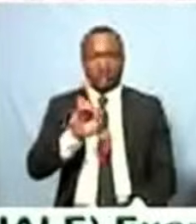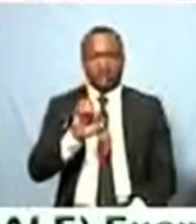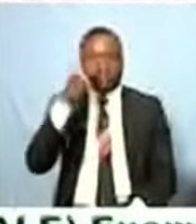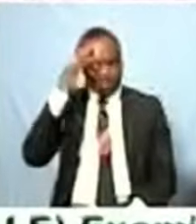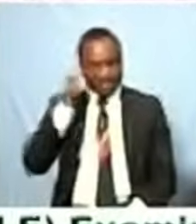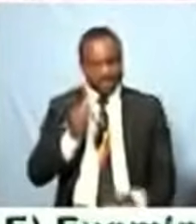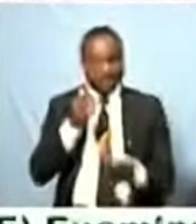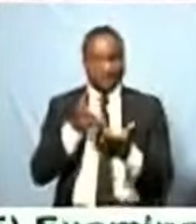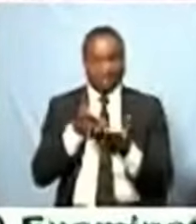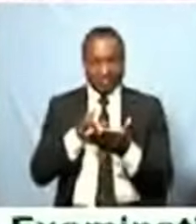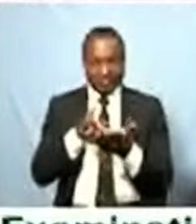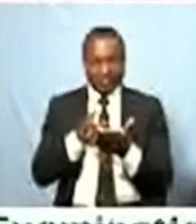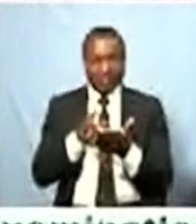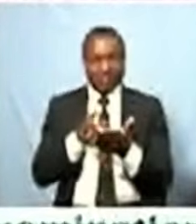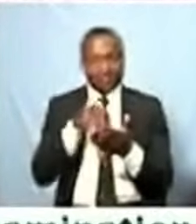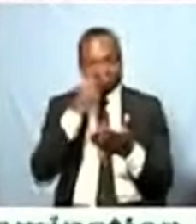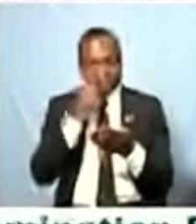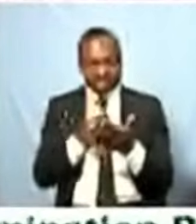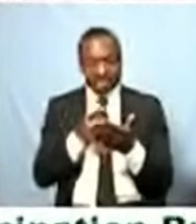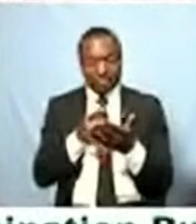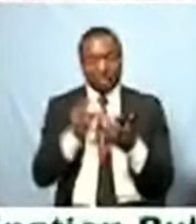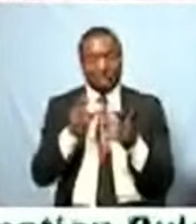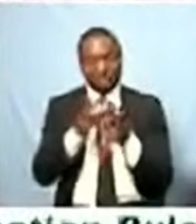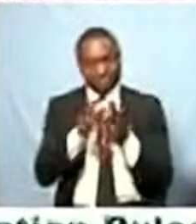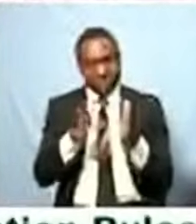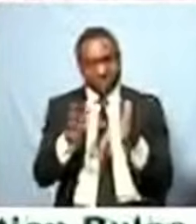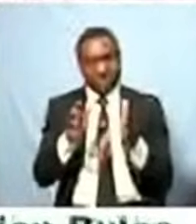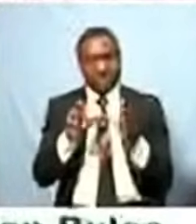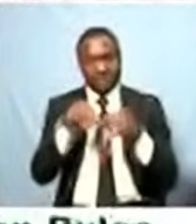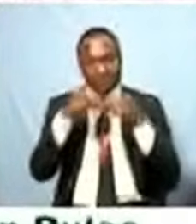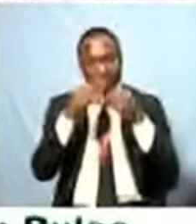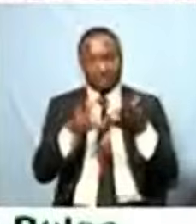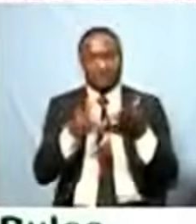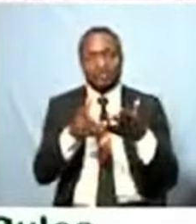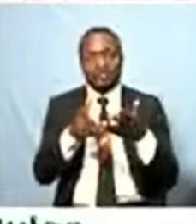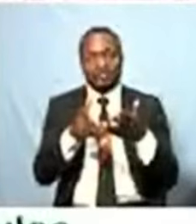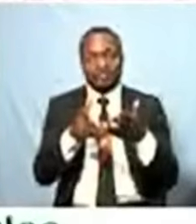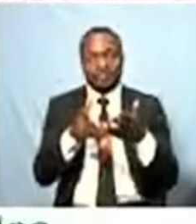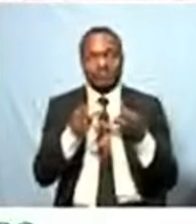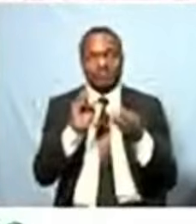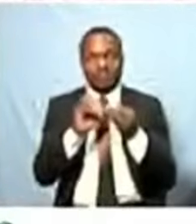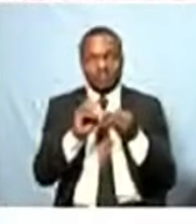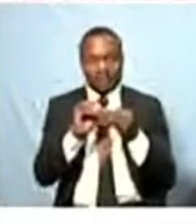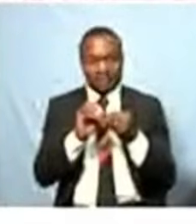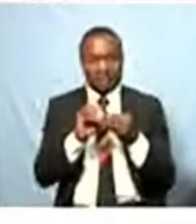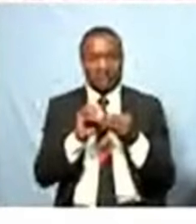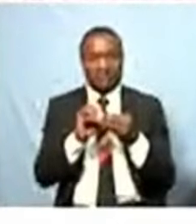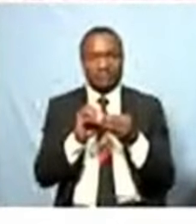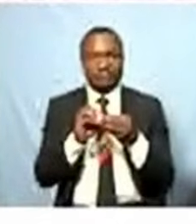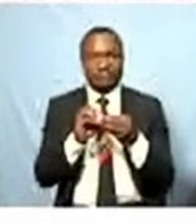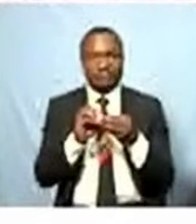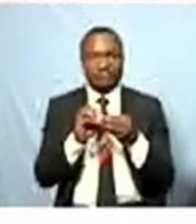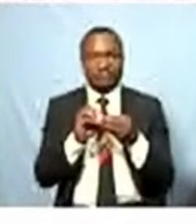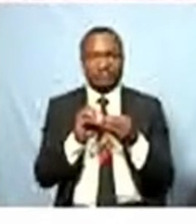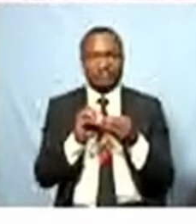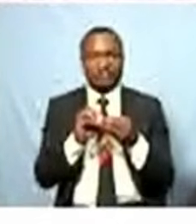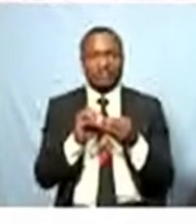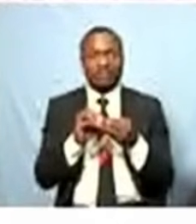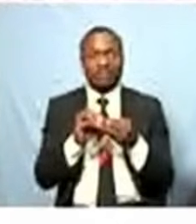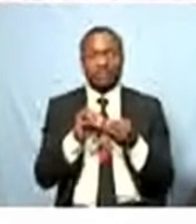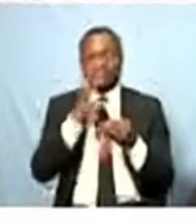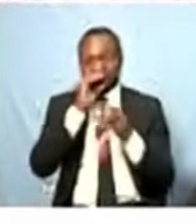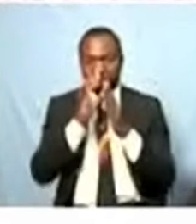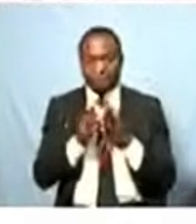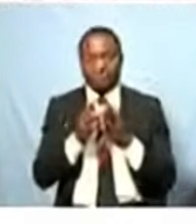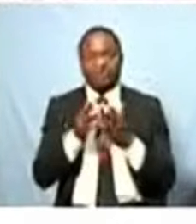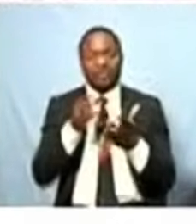look at this so that we expand and give an opportunity to more and more that would like to practice in this field. Madam Speaker,